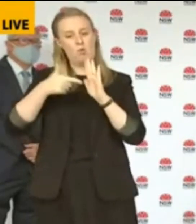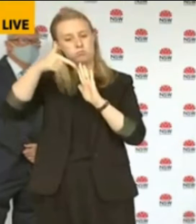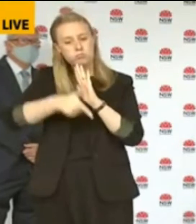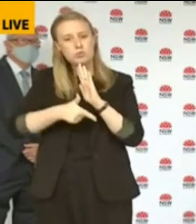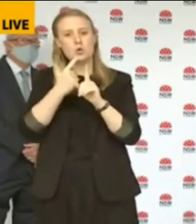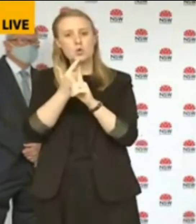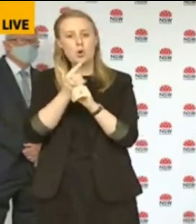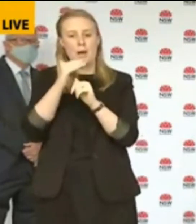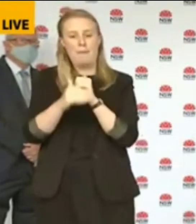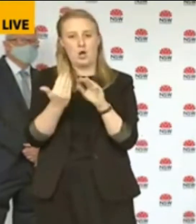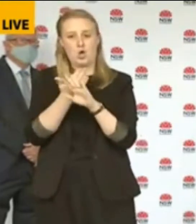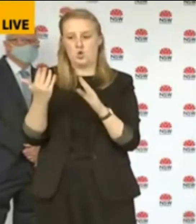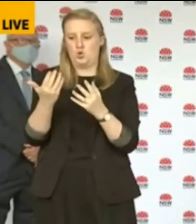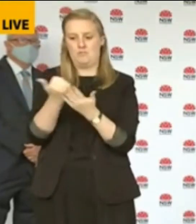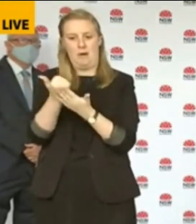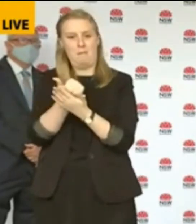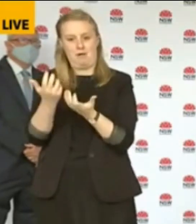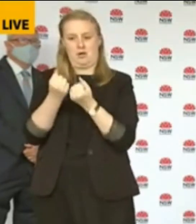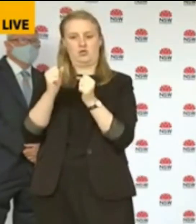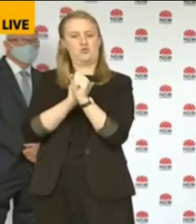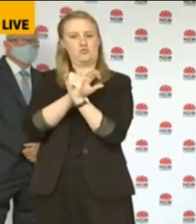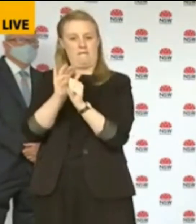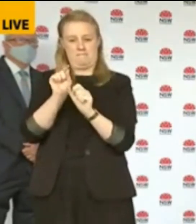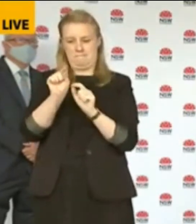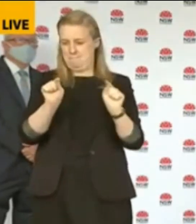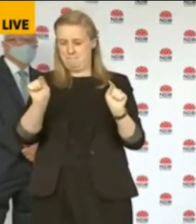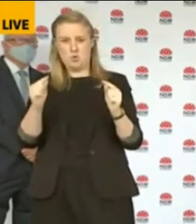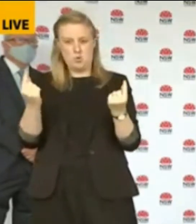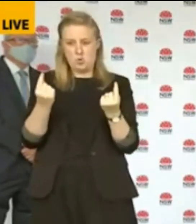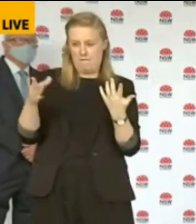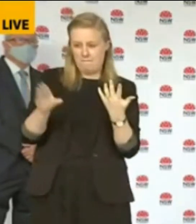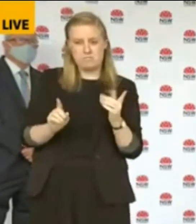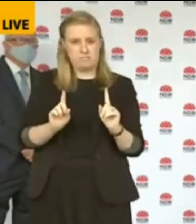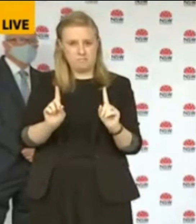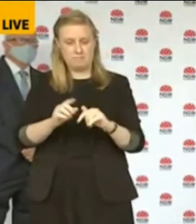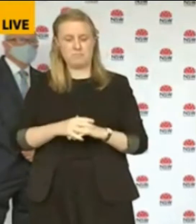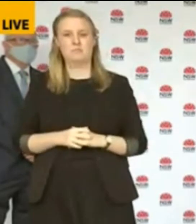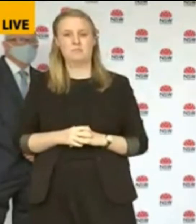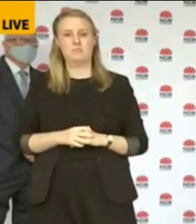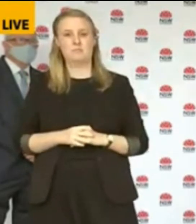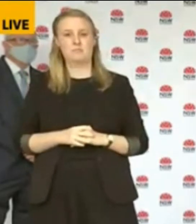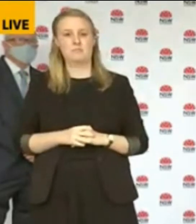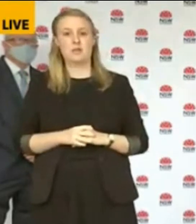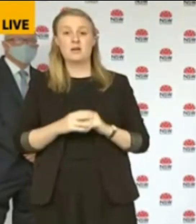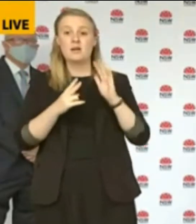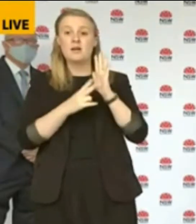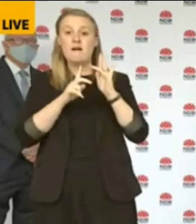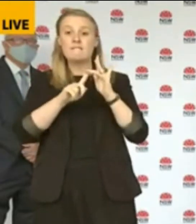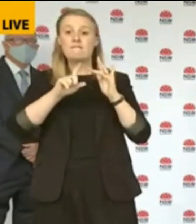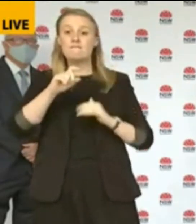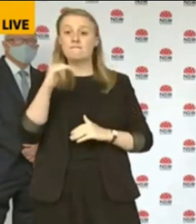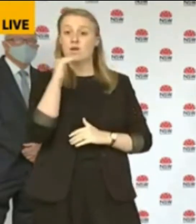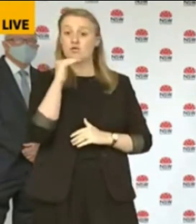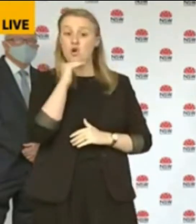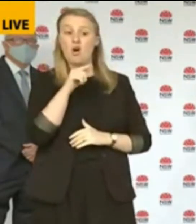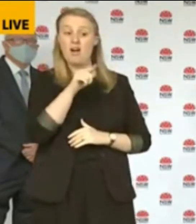know also in relation to cricket and what has just been announced in Victoria around